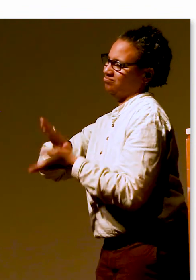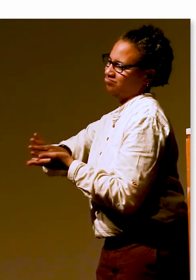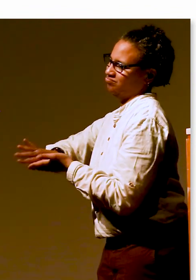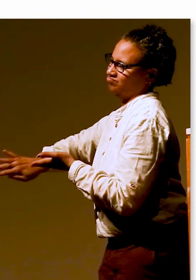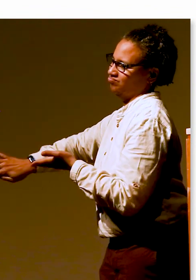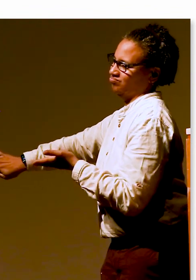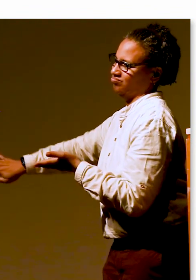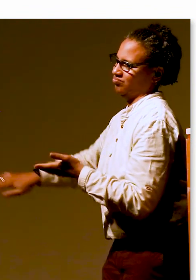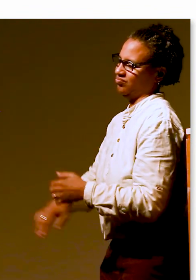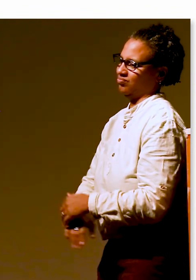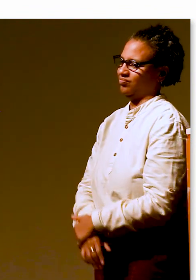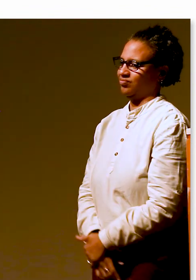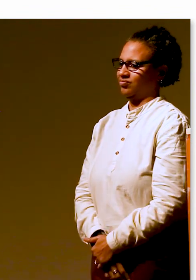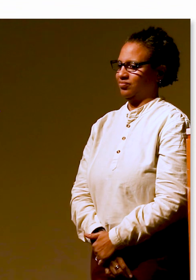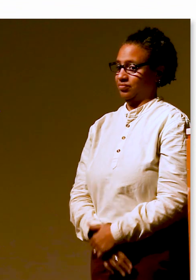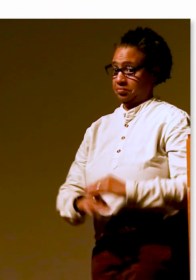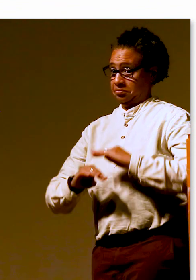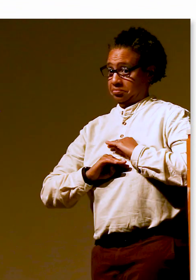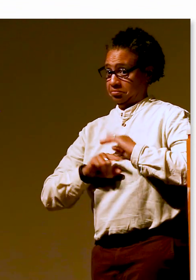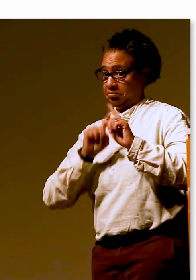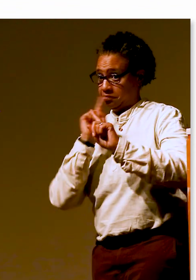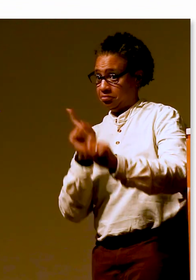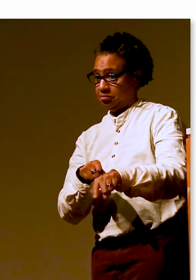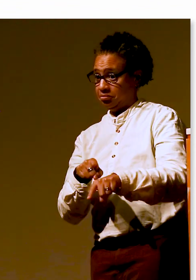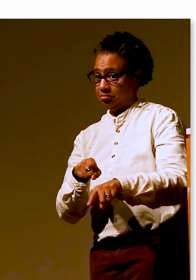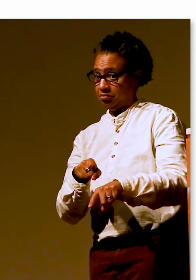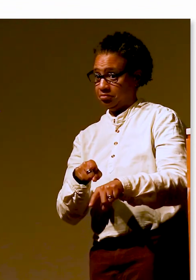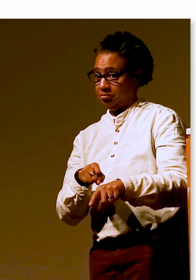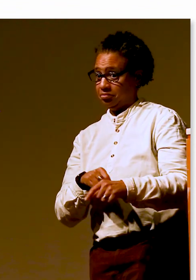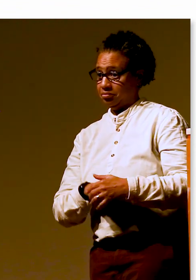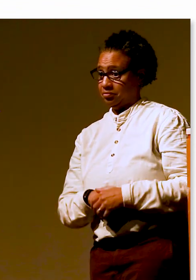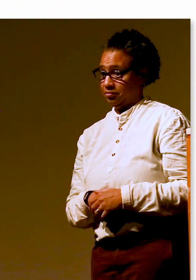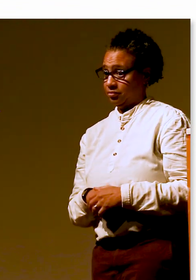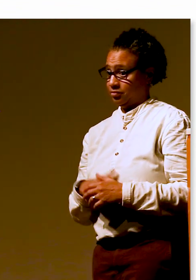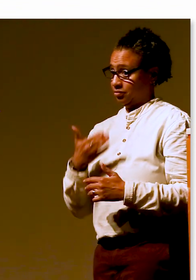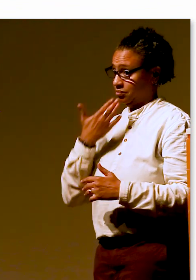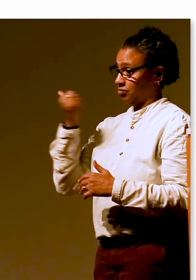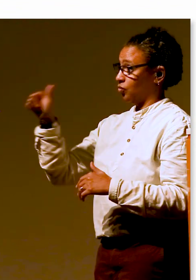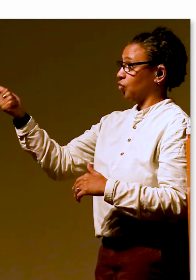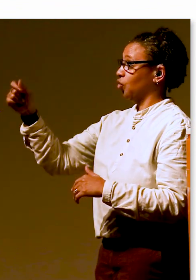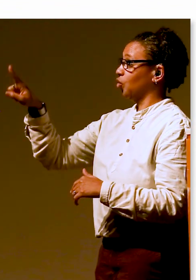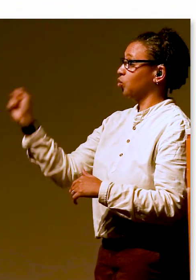it? Anybody else? We have a question down here. Yeah.